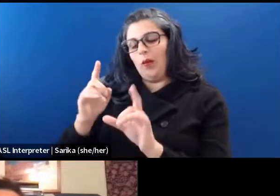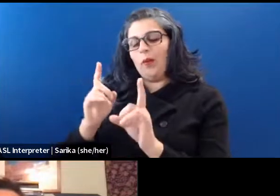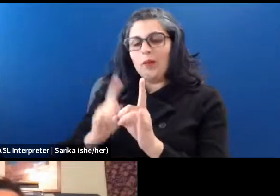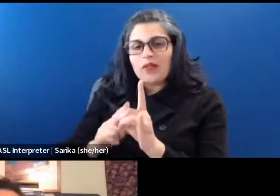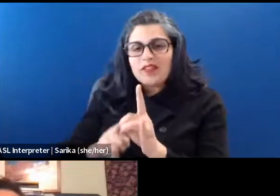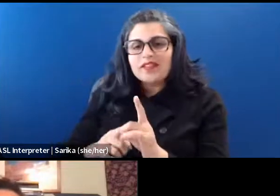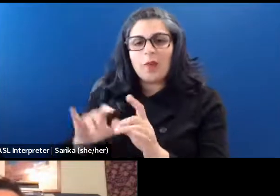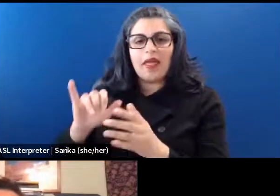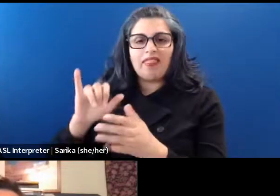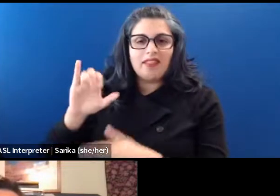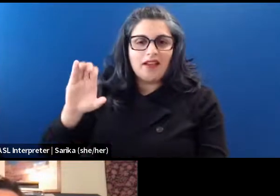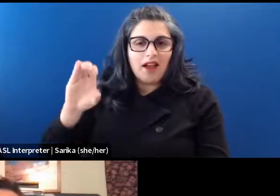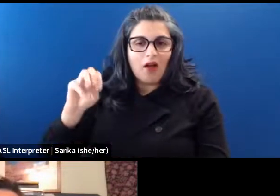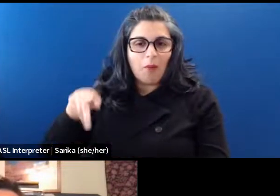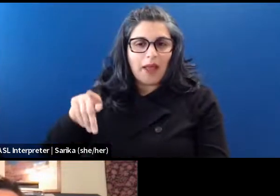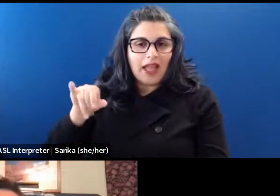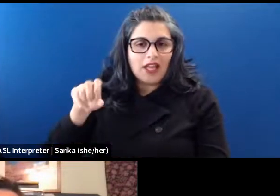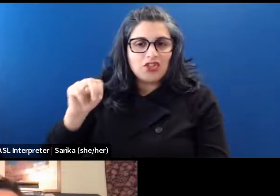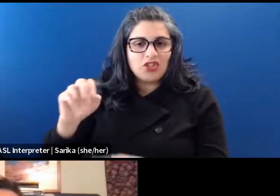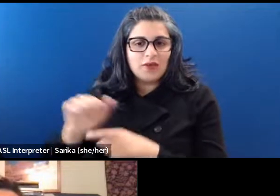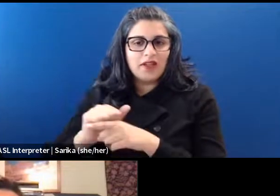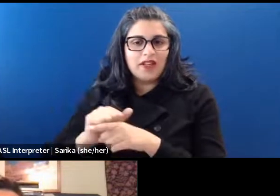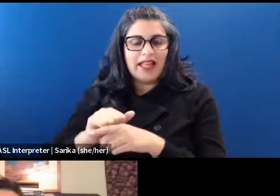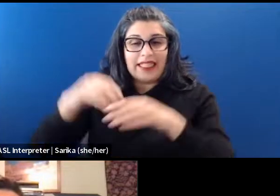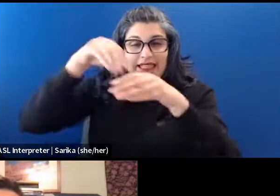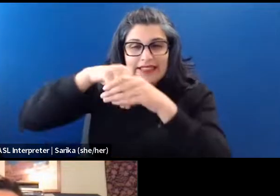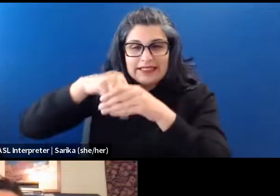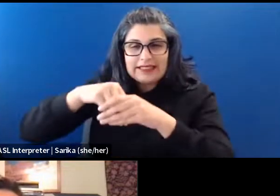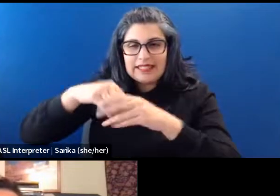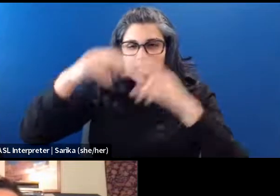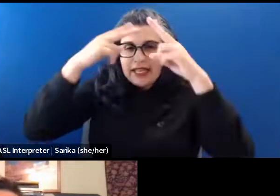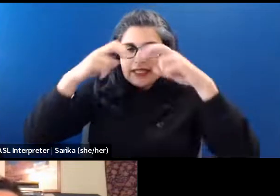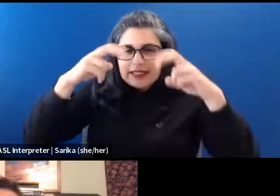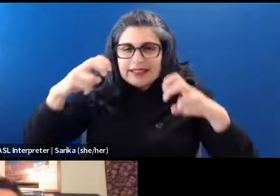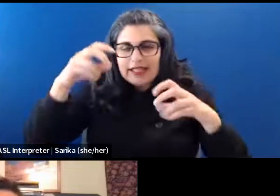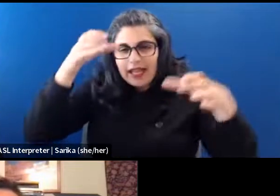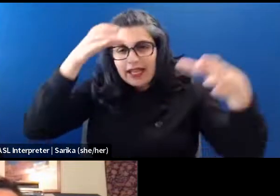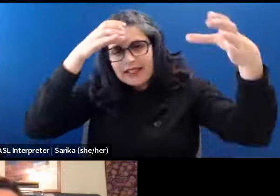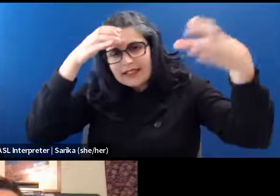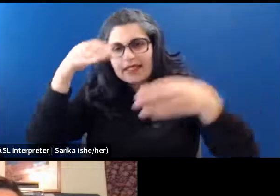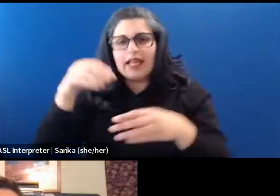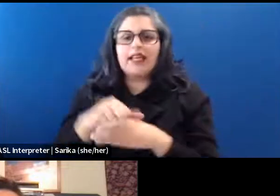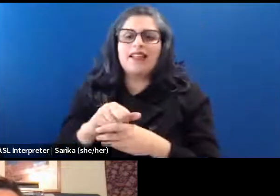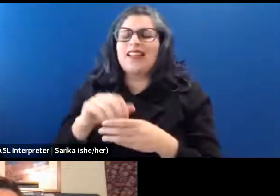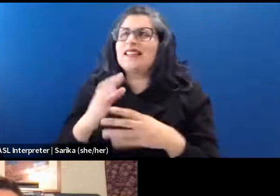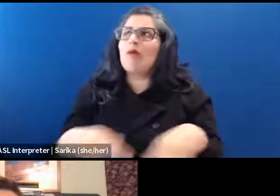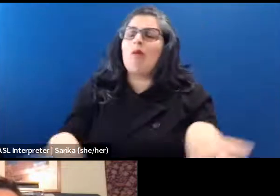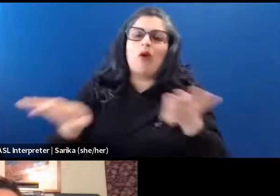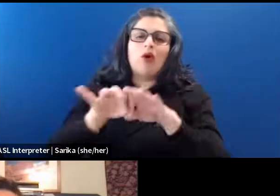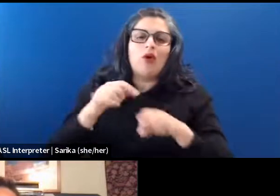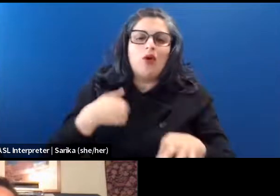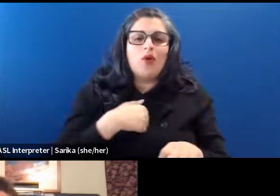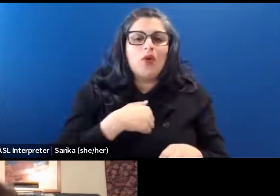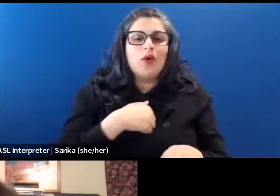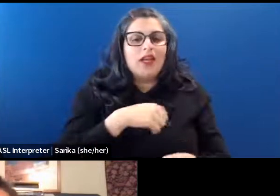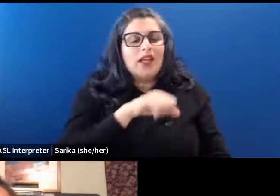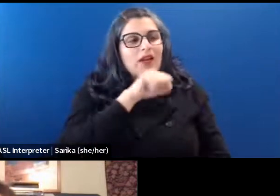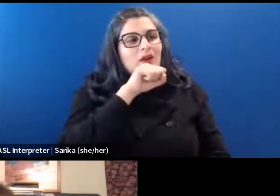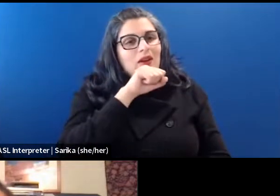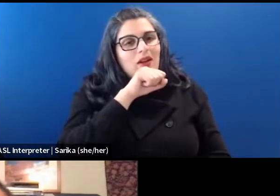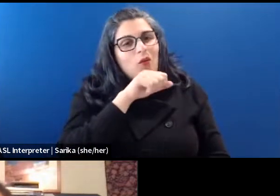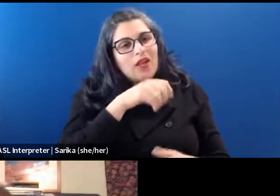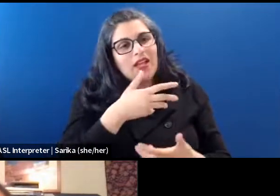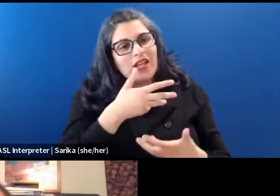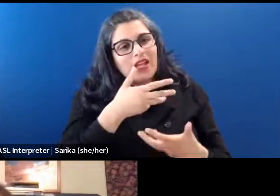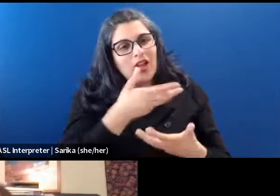is, you know, as I mentioned, the Insight tradition, it's so important. We actually wish loving kindness. And we start